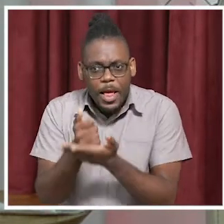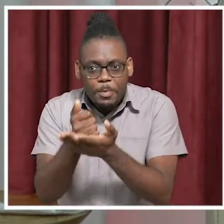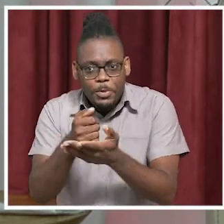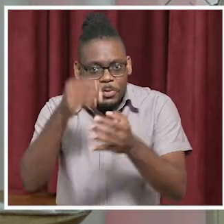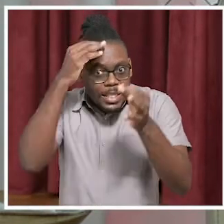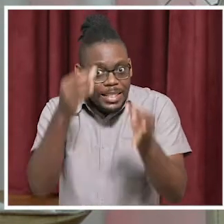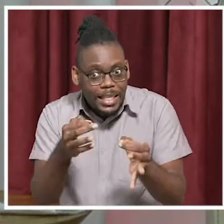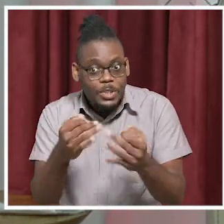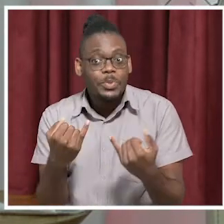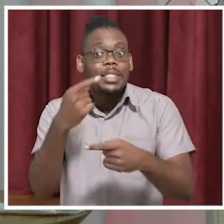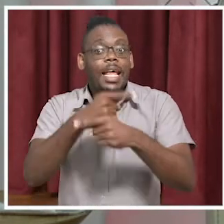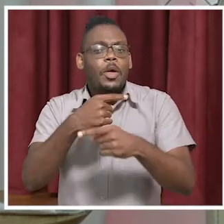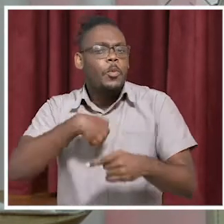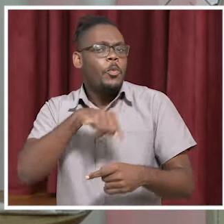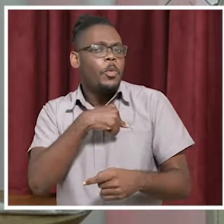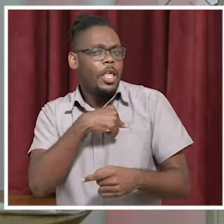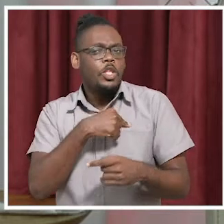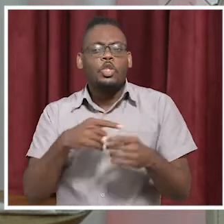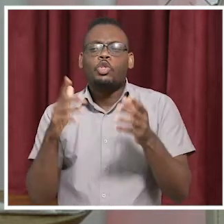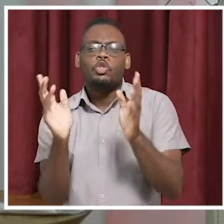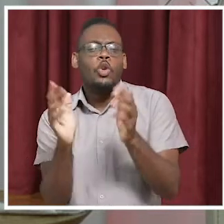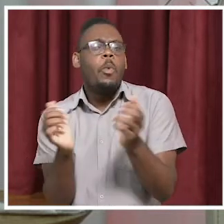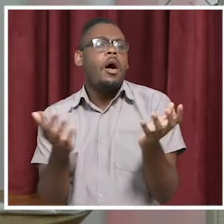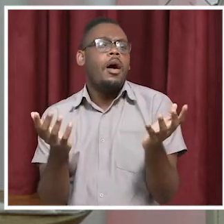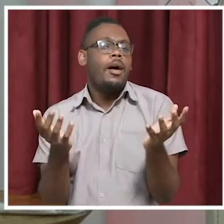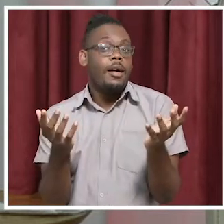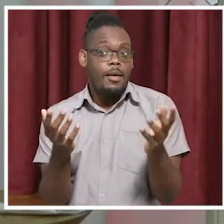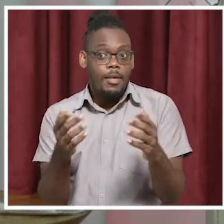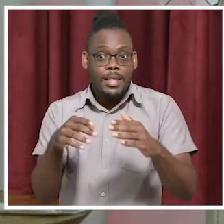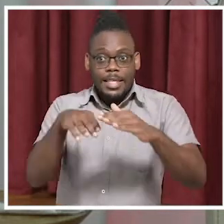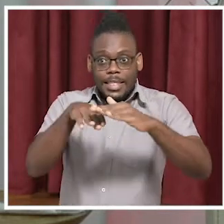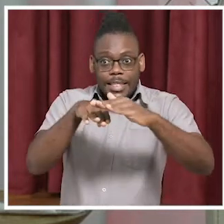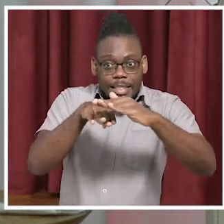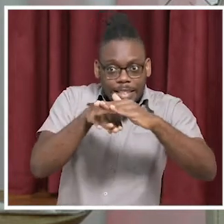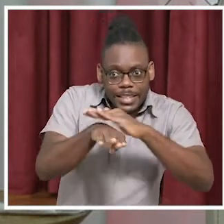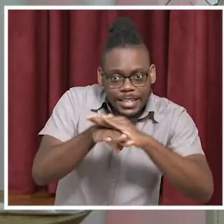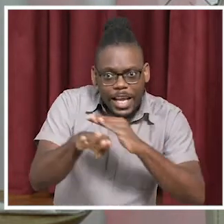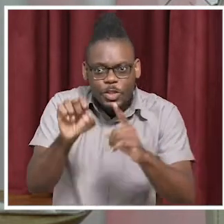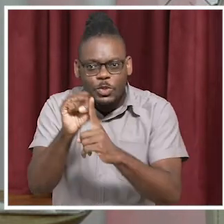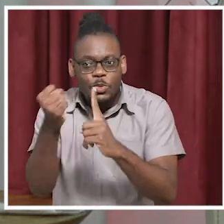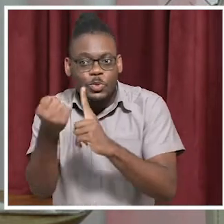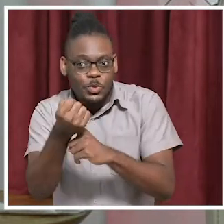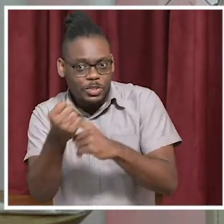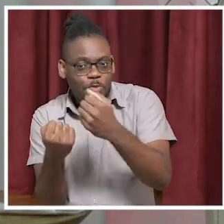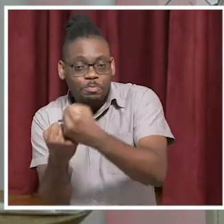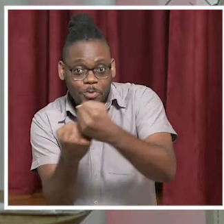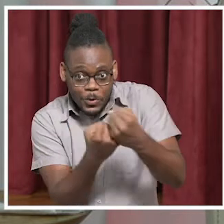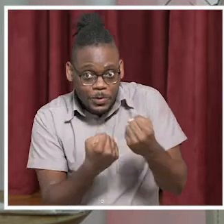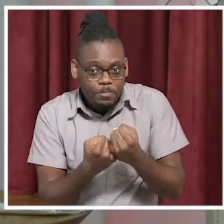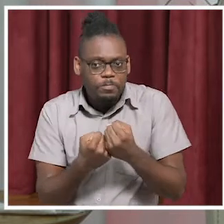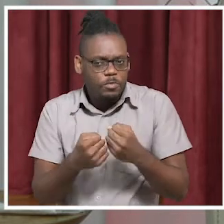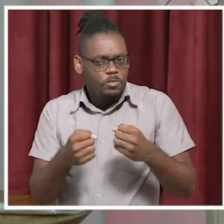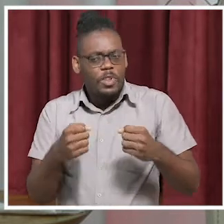about accessing social assistance in these trying times that we can all relate to. The intent, of course, making